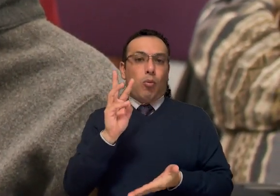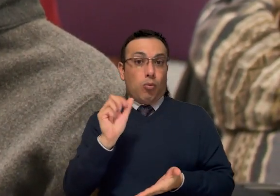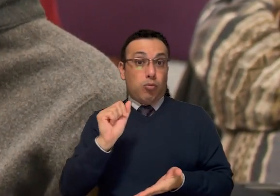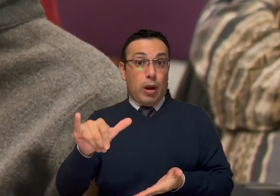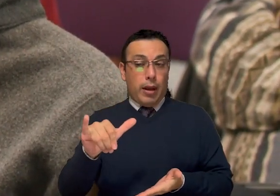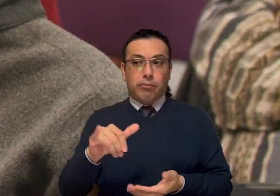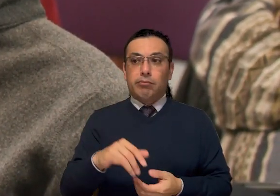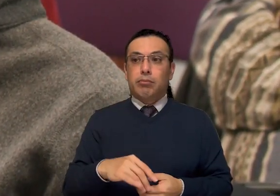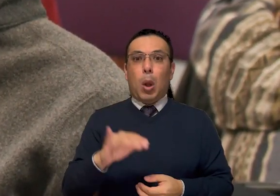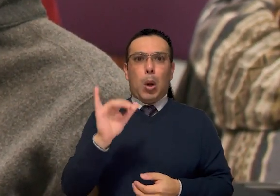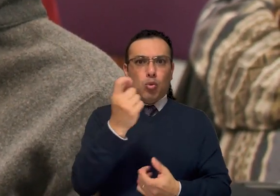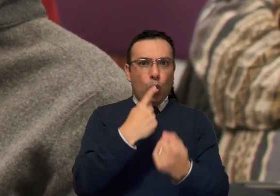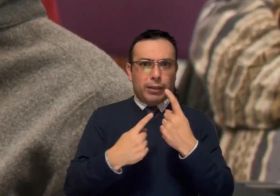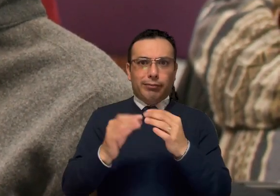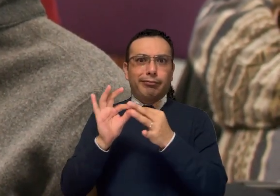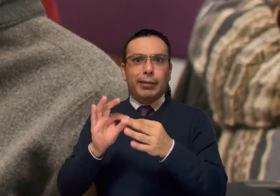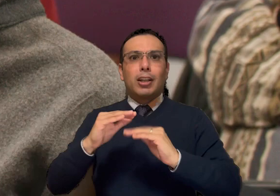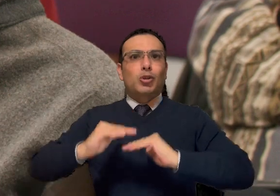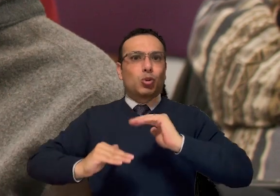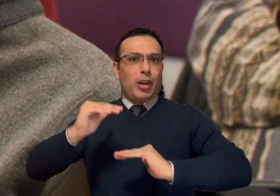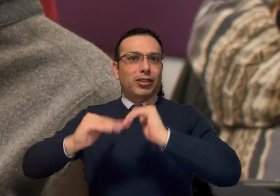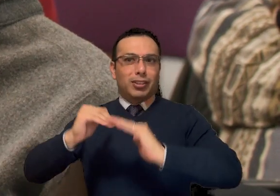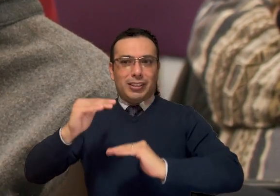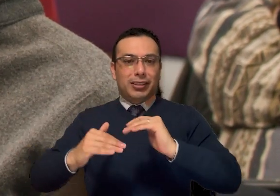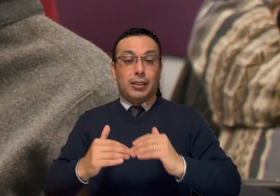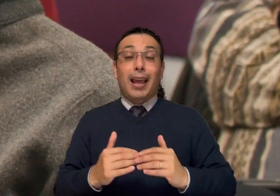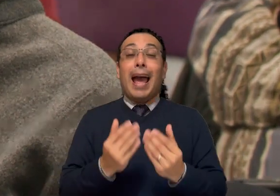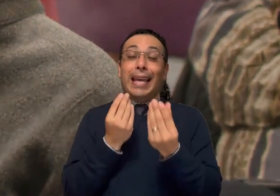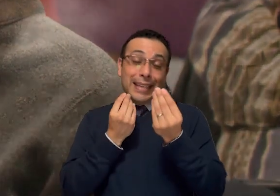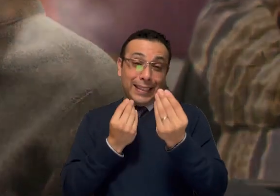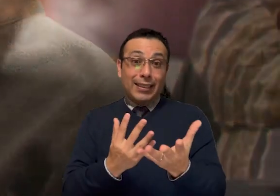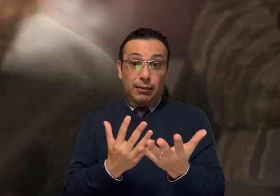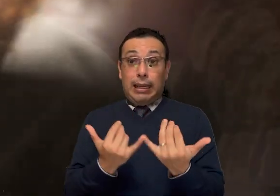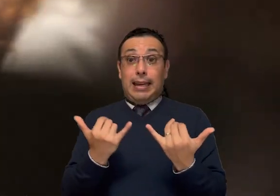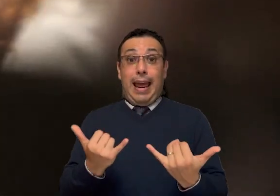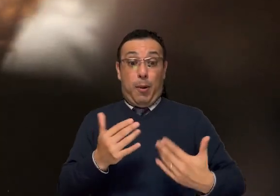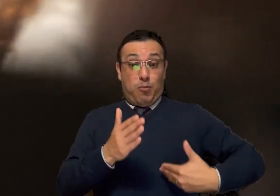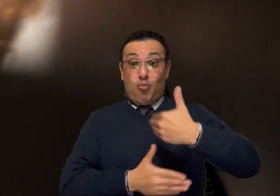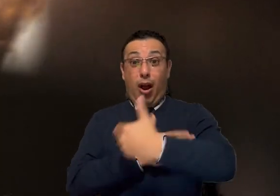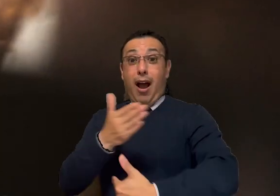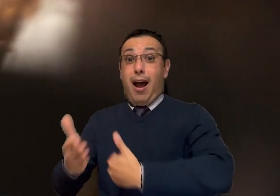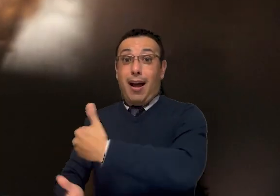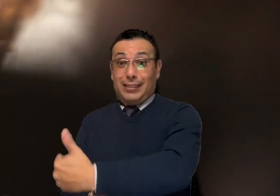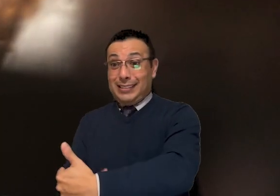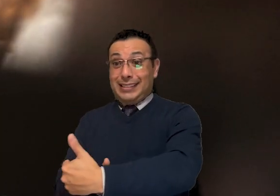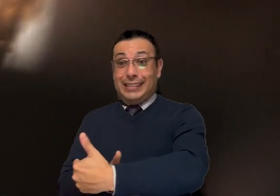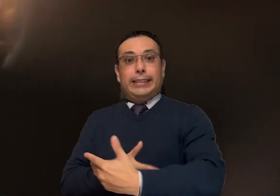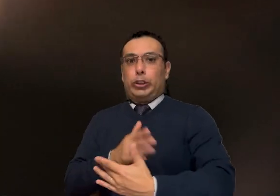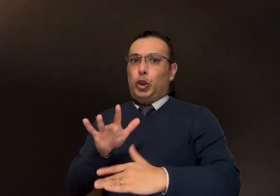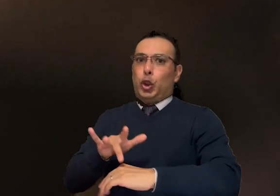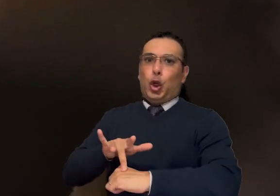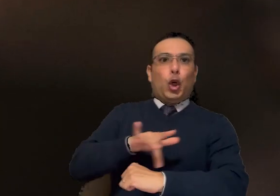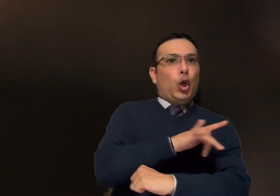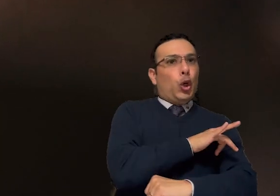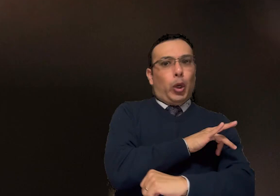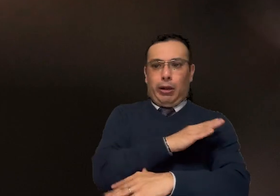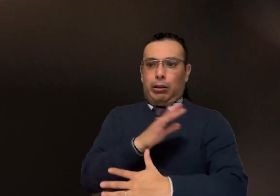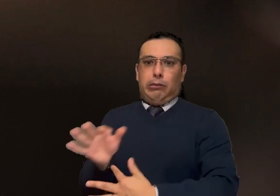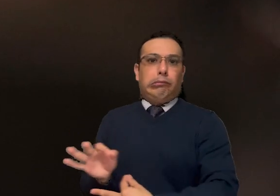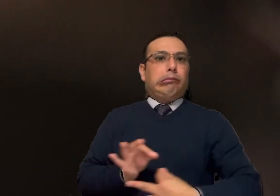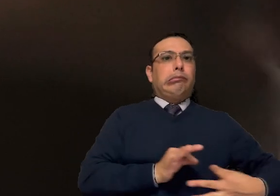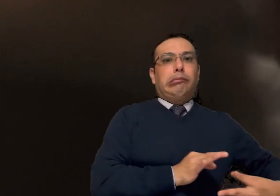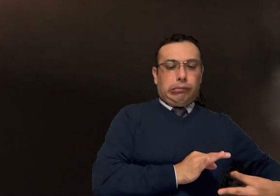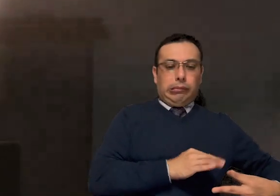move forward. Please know we are very early in the process, and we are continually engaging with the communities